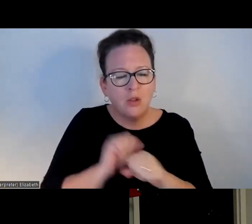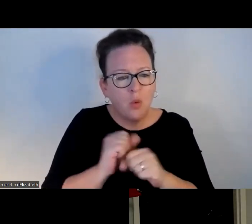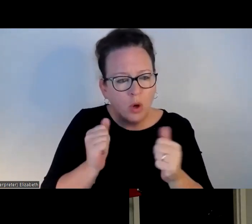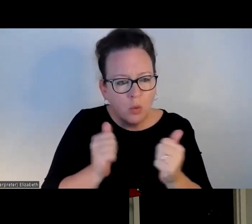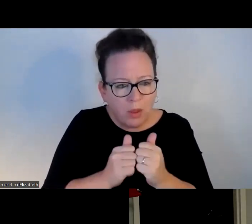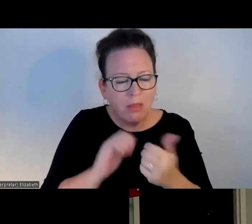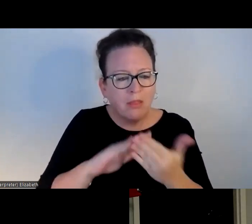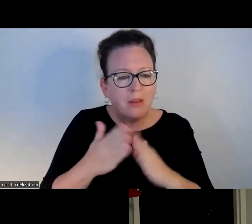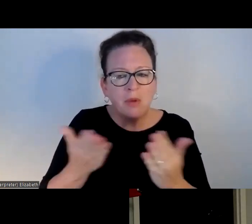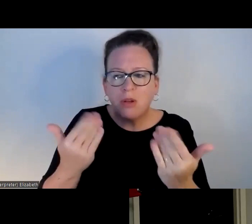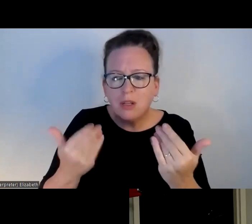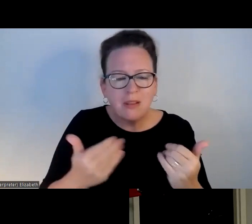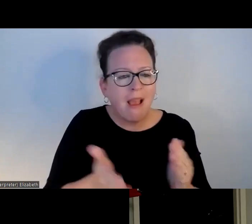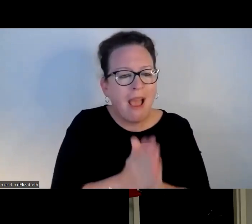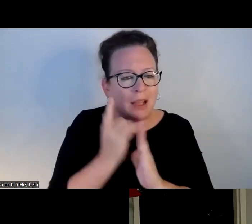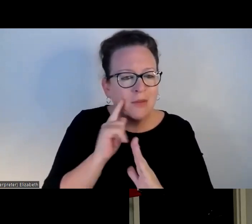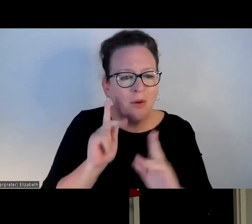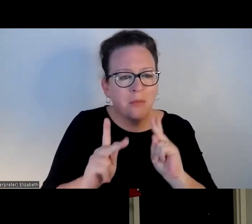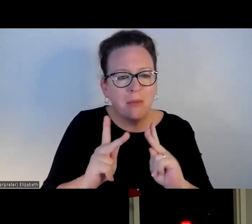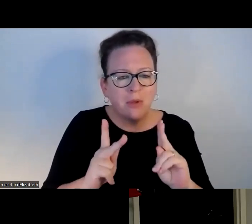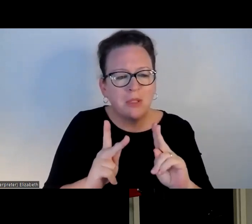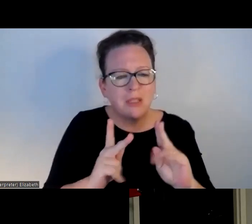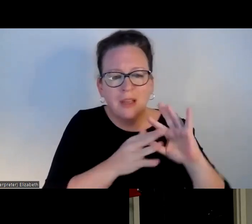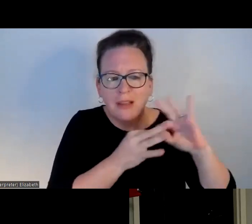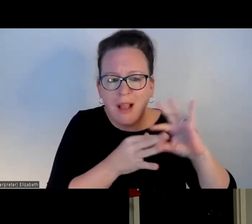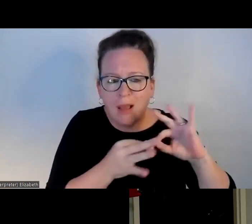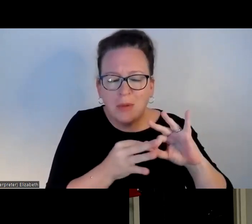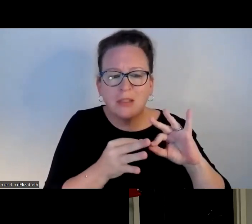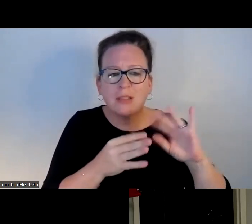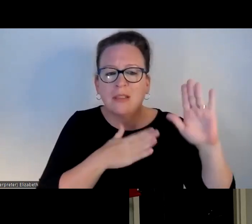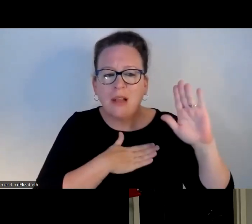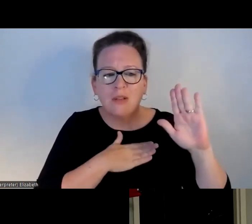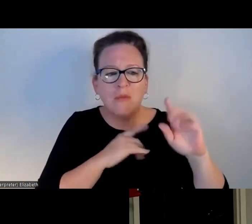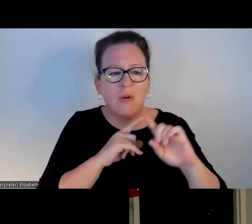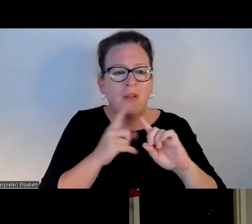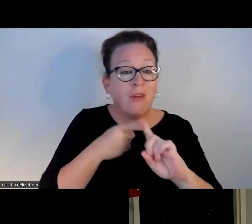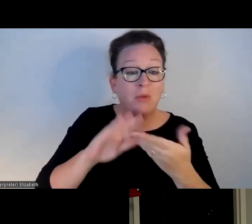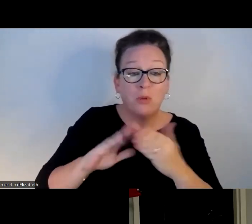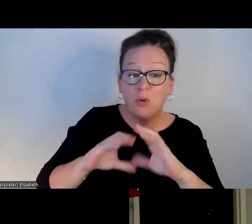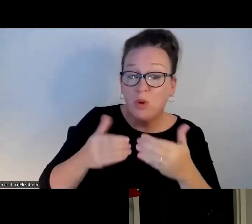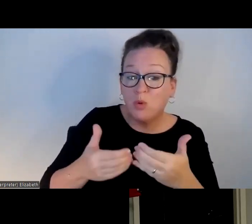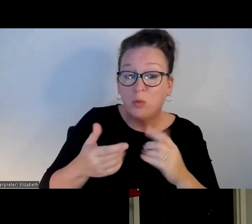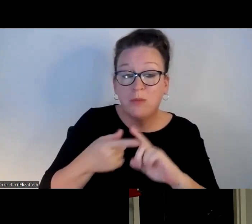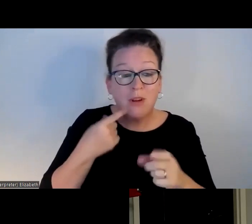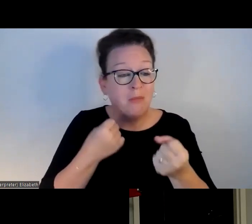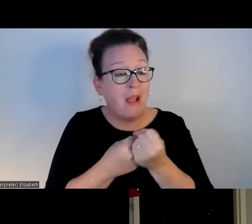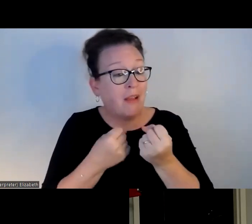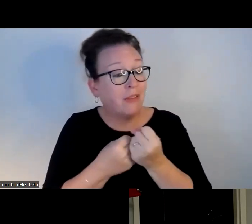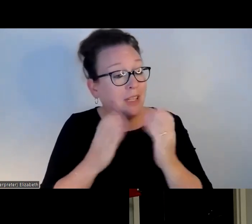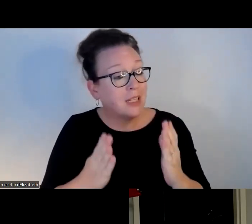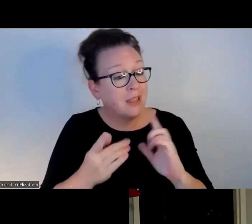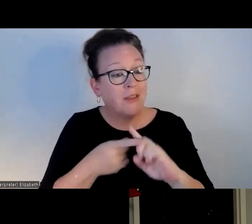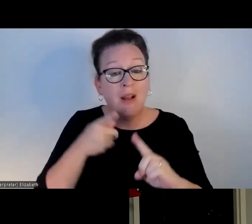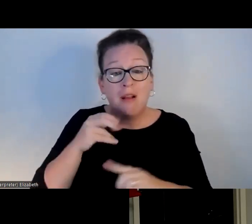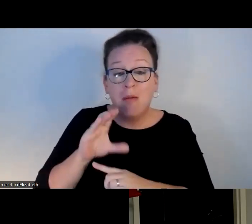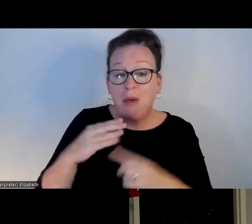testimony or comment from experts, from community groups, from advocates, from public health groups, like Peter